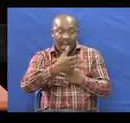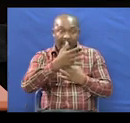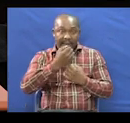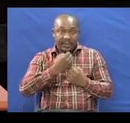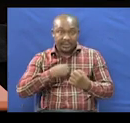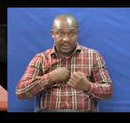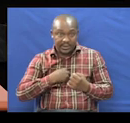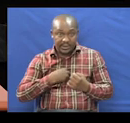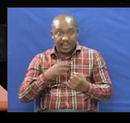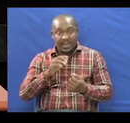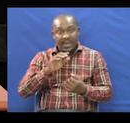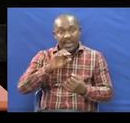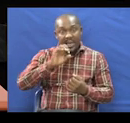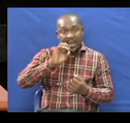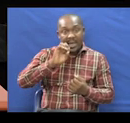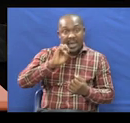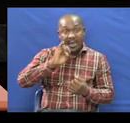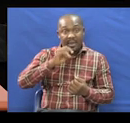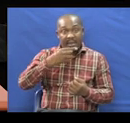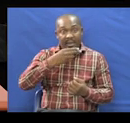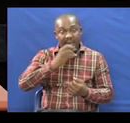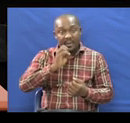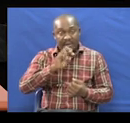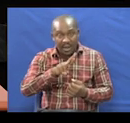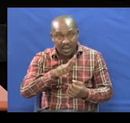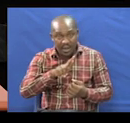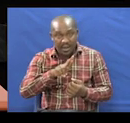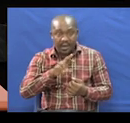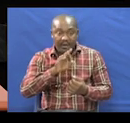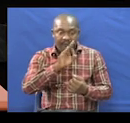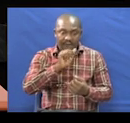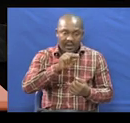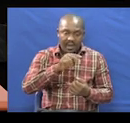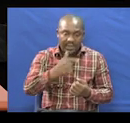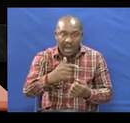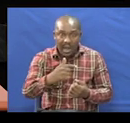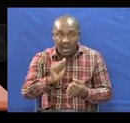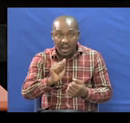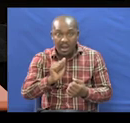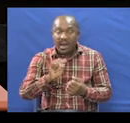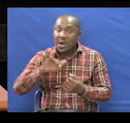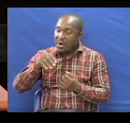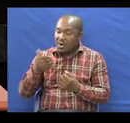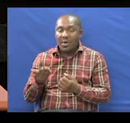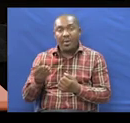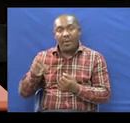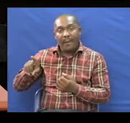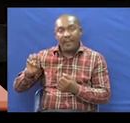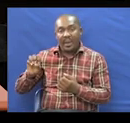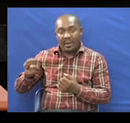or Fanta for refreshment. It means I can take Pepsi for refreshment or I can take Fanta for